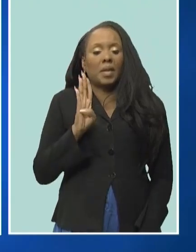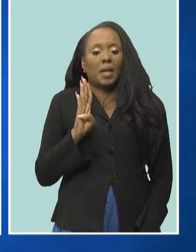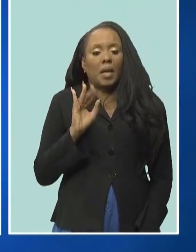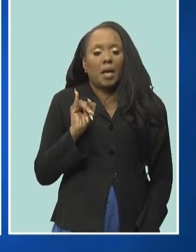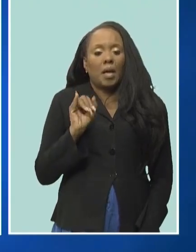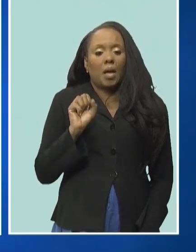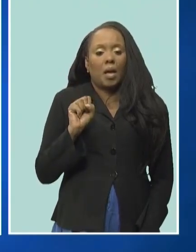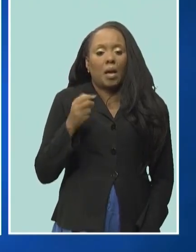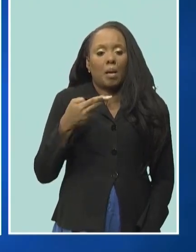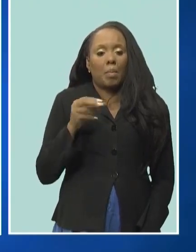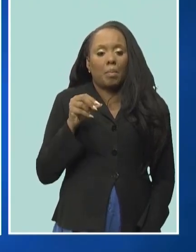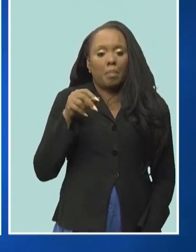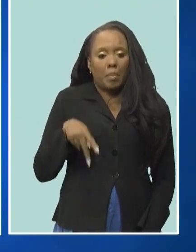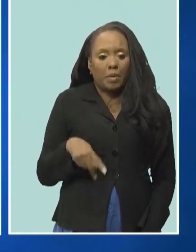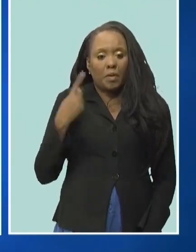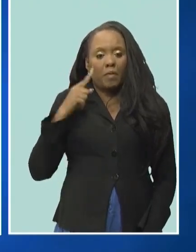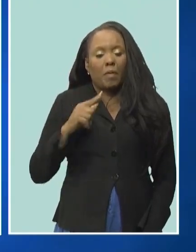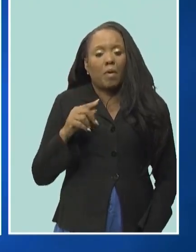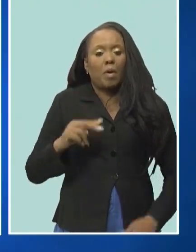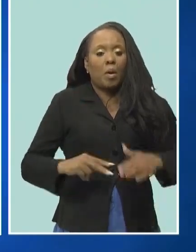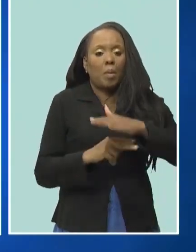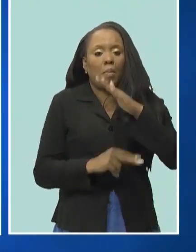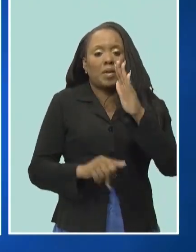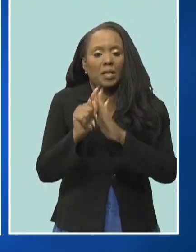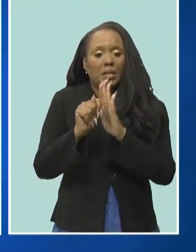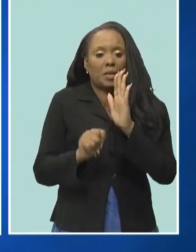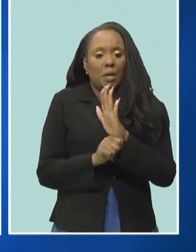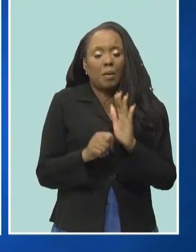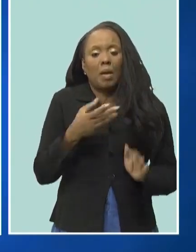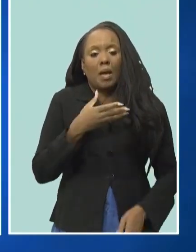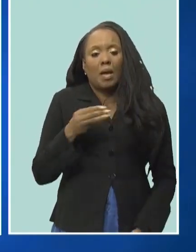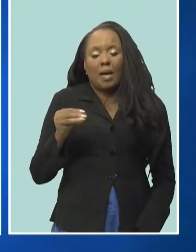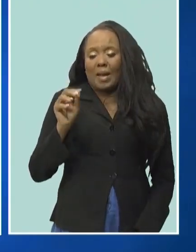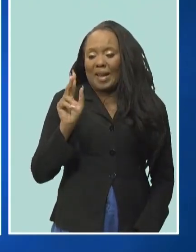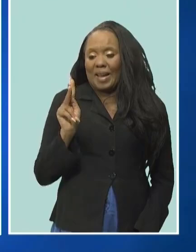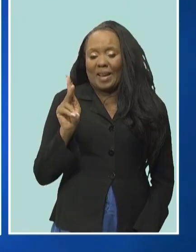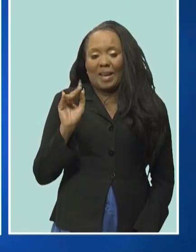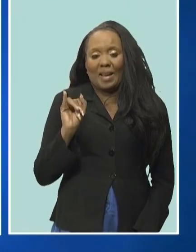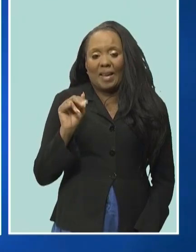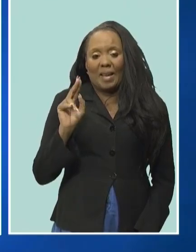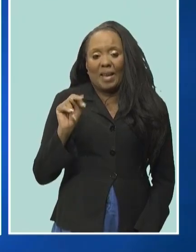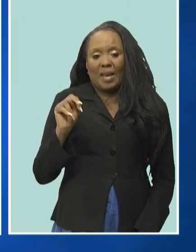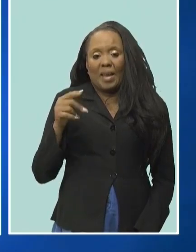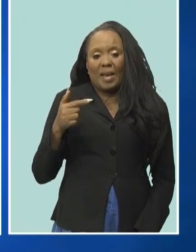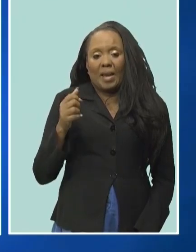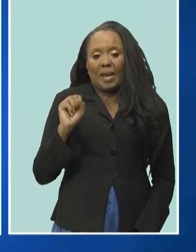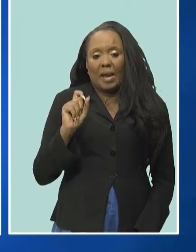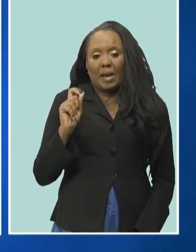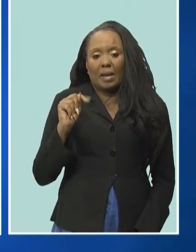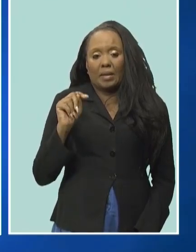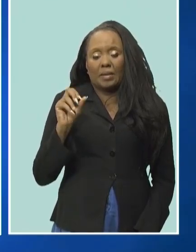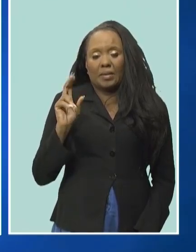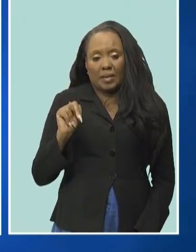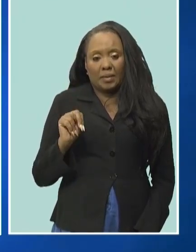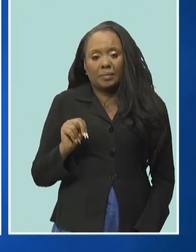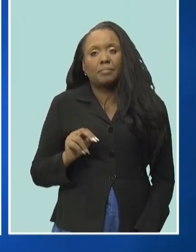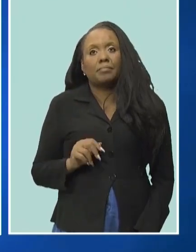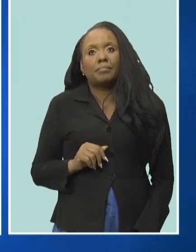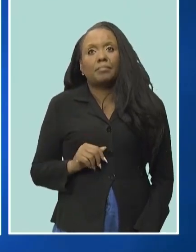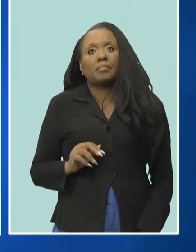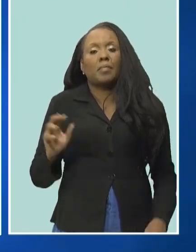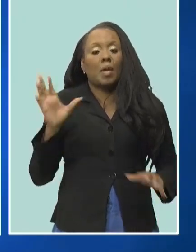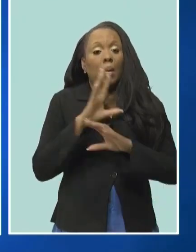and Kingstown, Bishop Emeritus Anthony Dixon. President of Barbados, the Most Honourable Dame Sandra Mason, led the list of